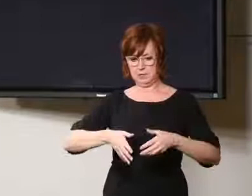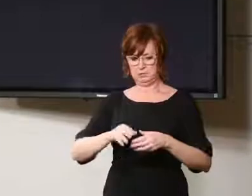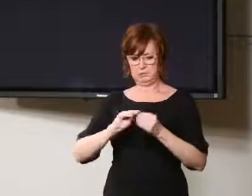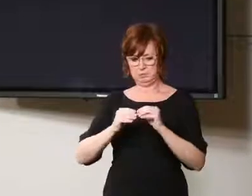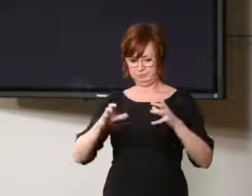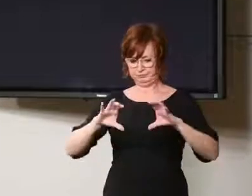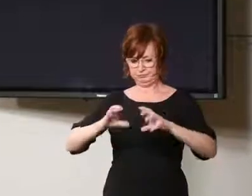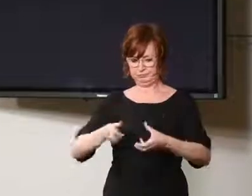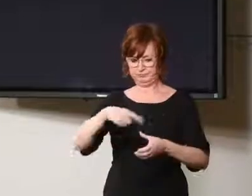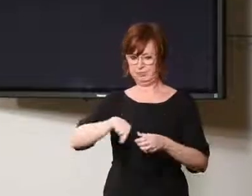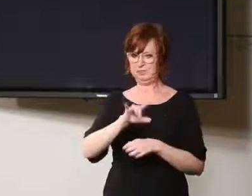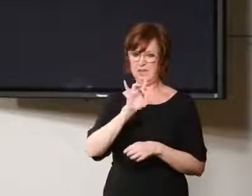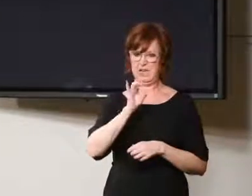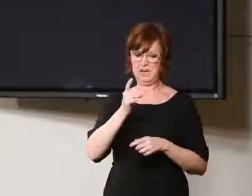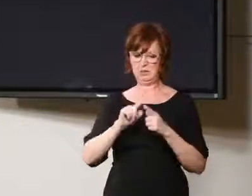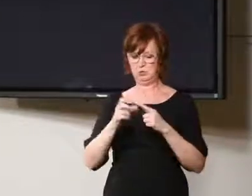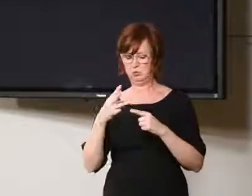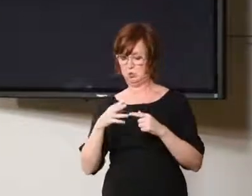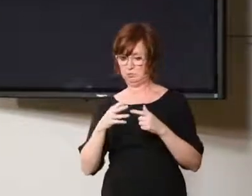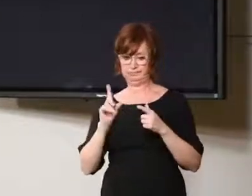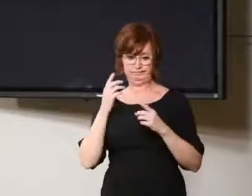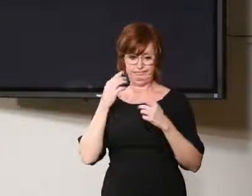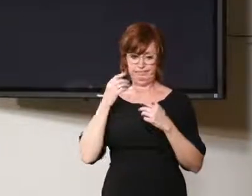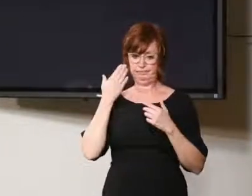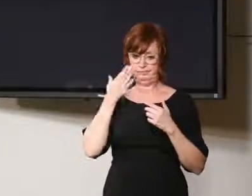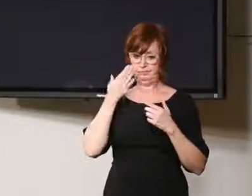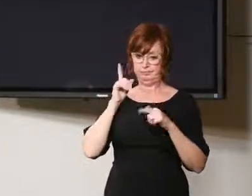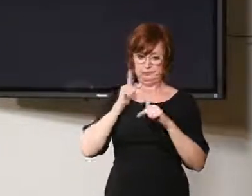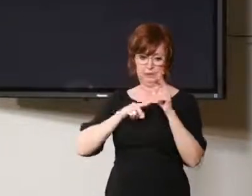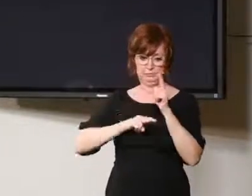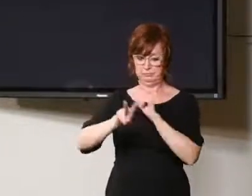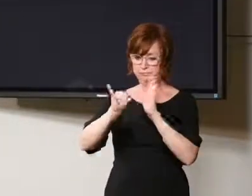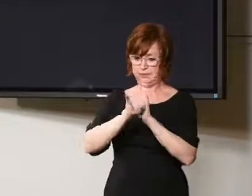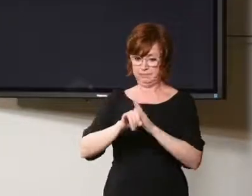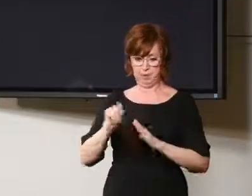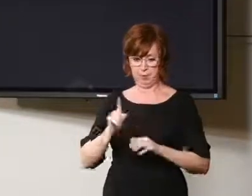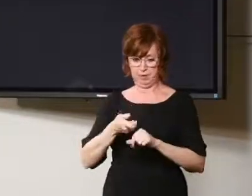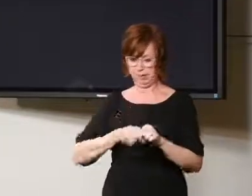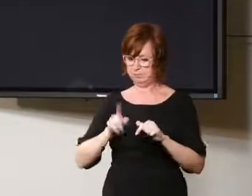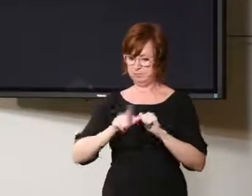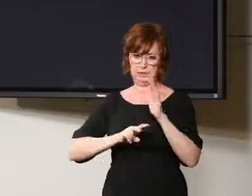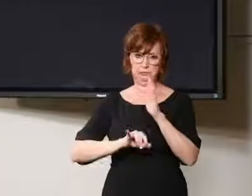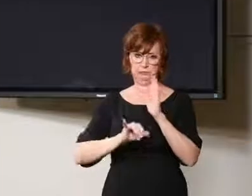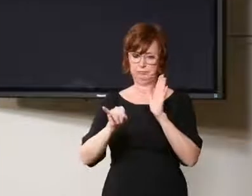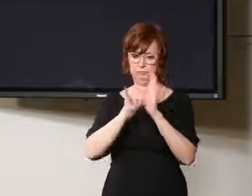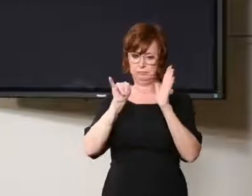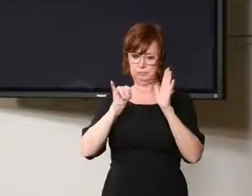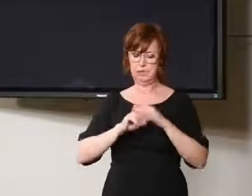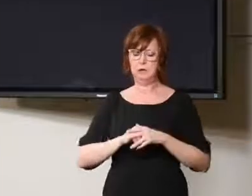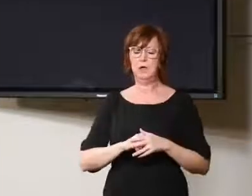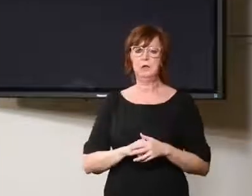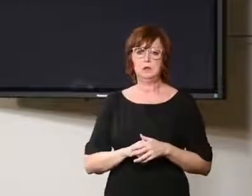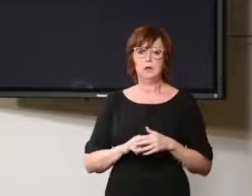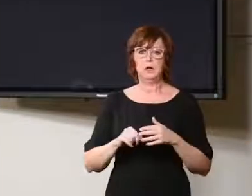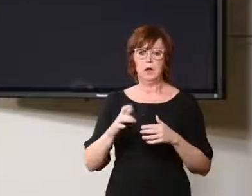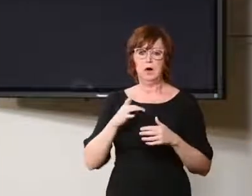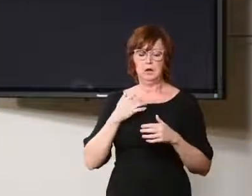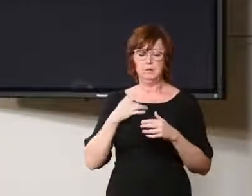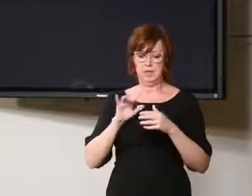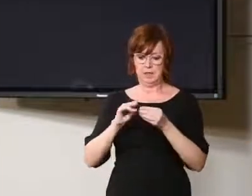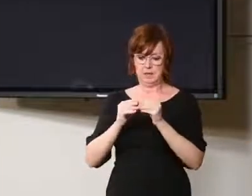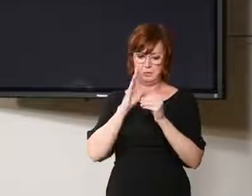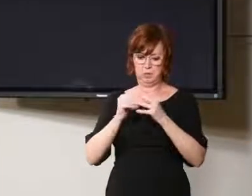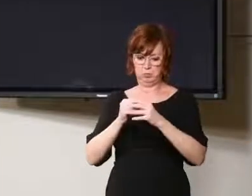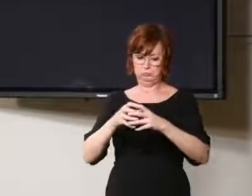exposure, and 57 are under investigation. So we do expect more cases that will be labeled as local transmission without a